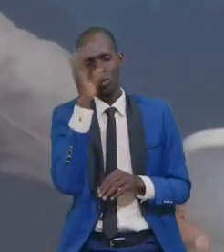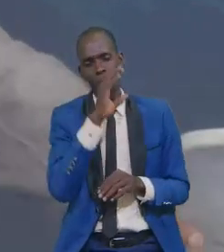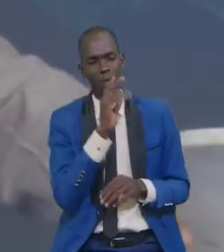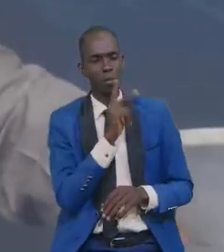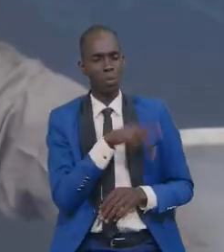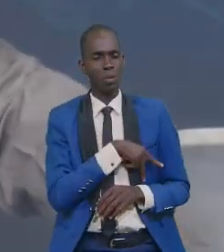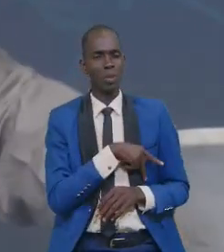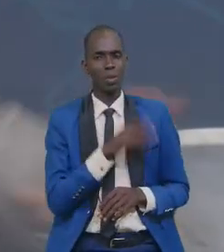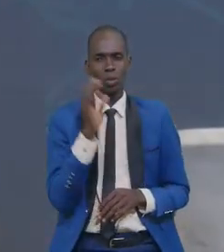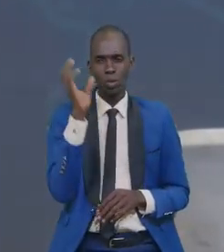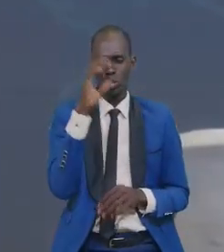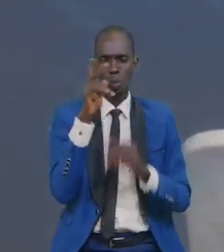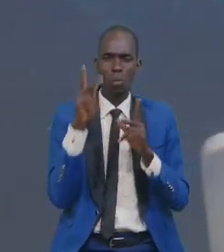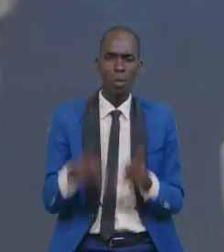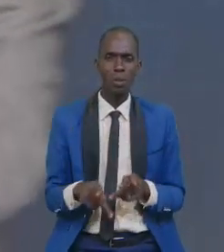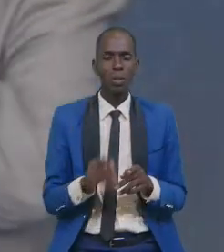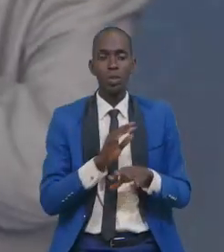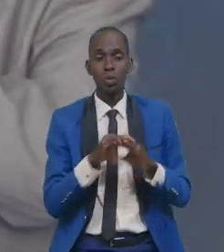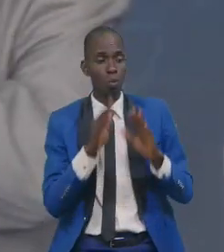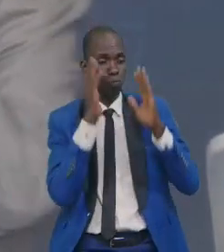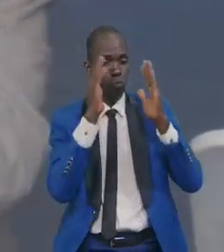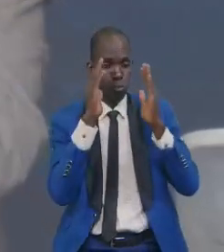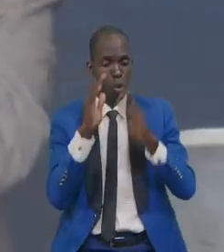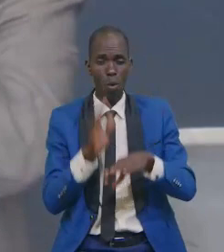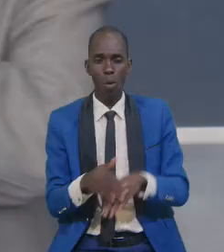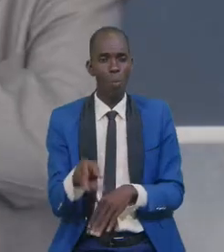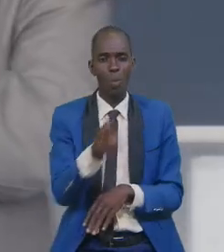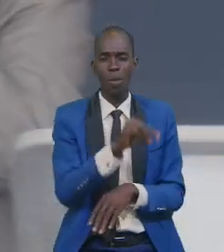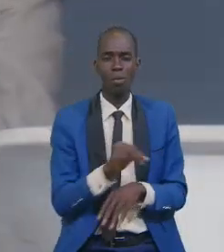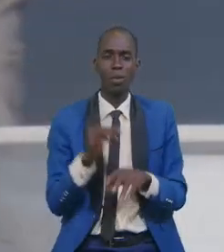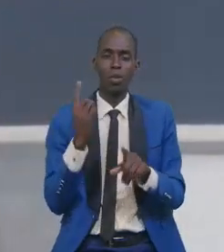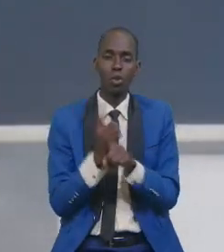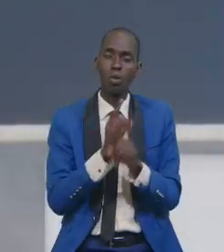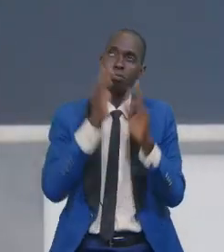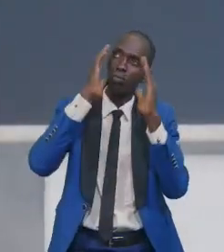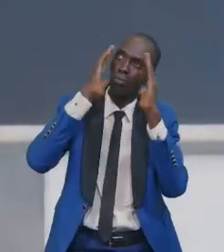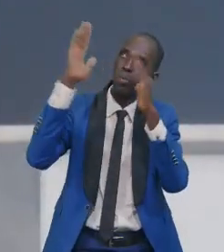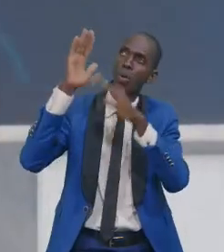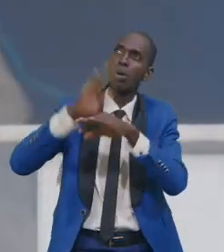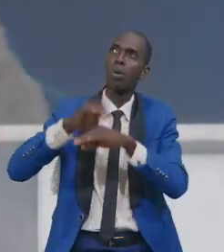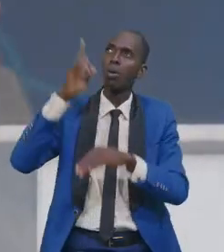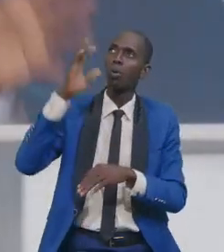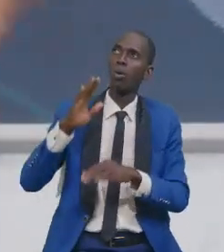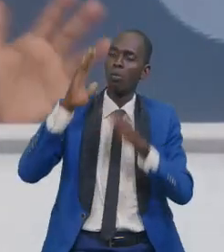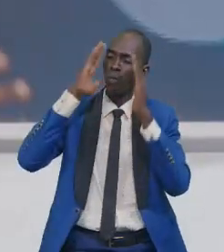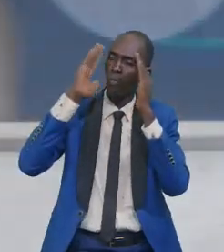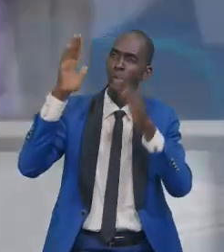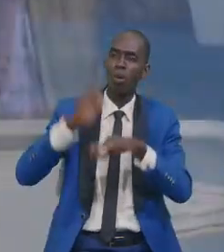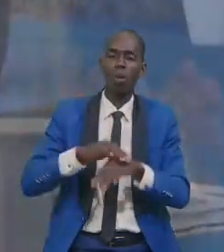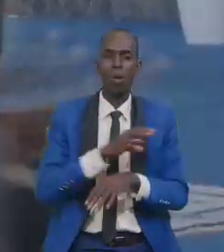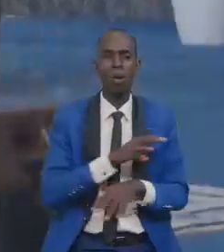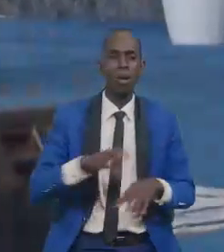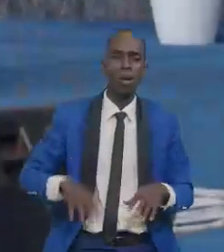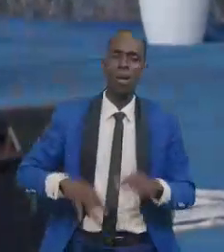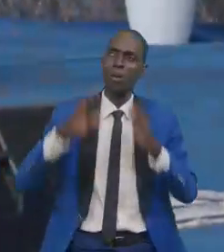meeting, as you don't pay attention to them, and you focus on God, and you focus on Christ, and you focus on